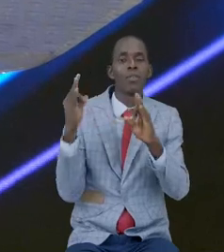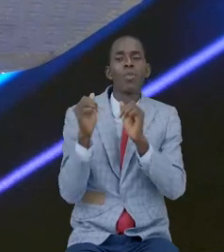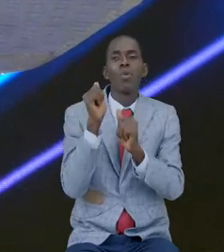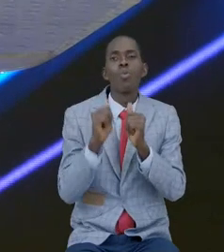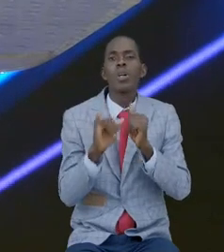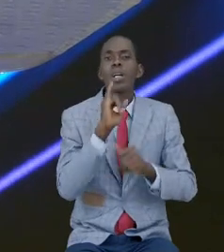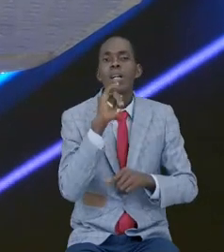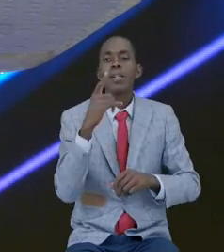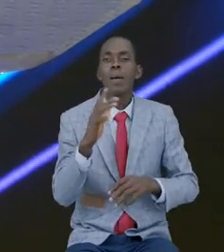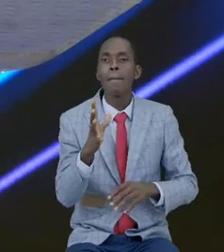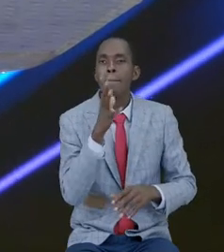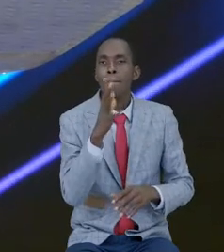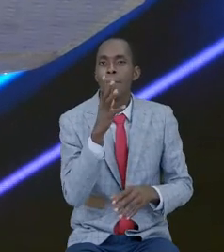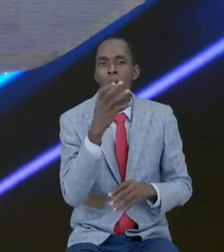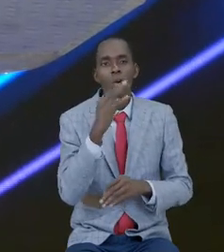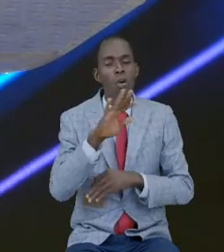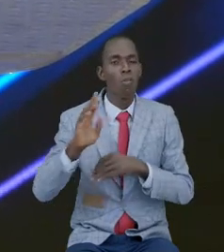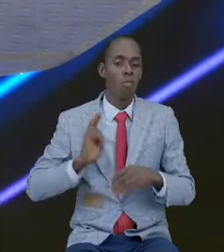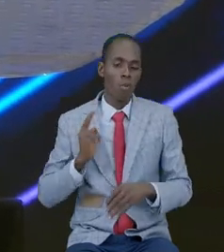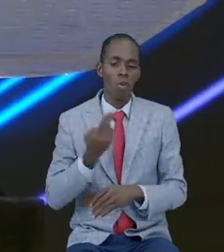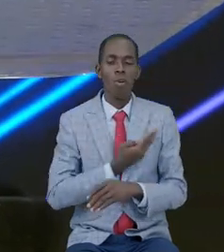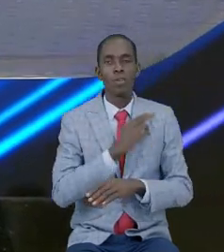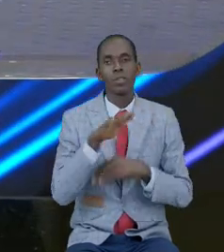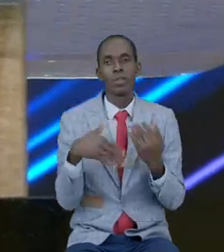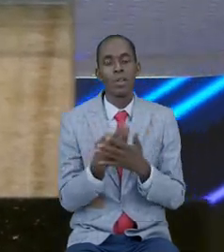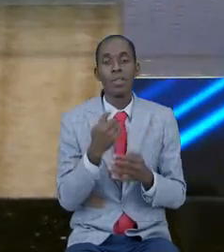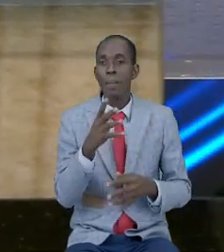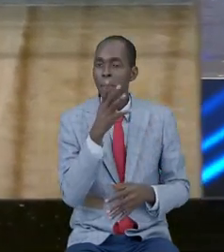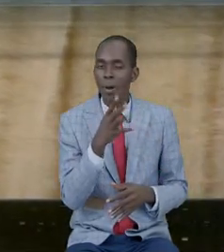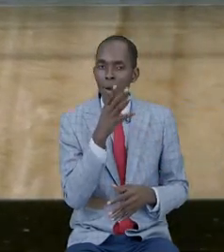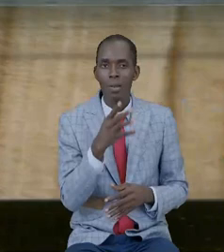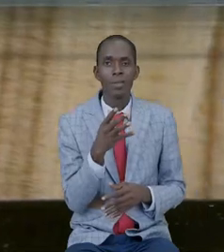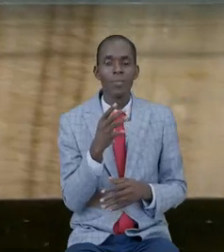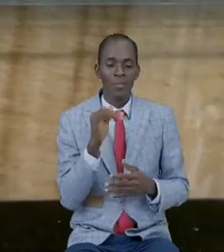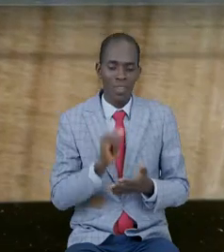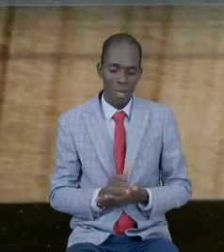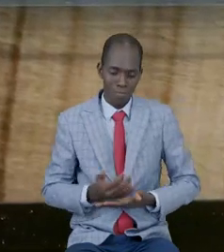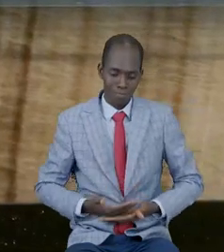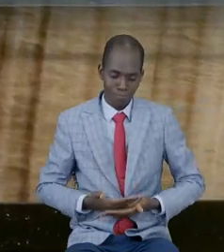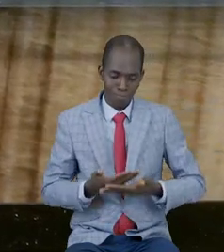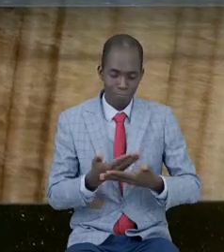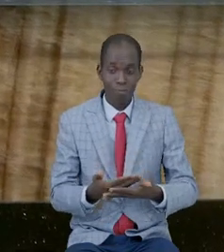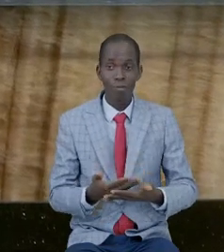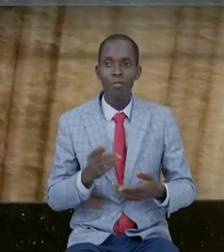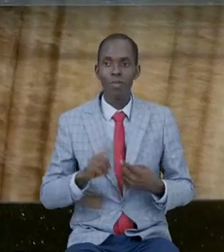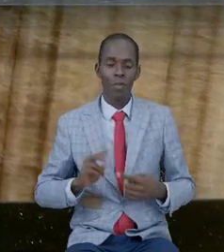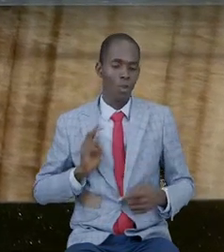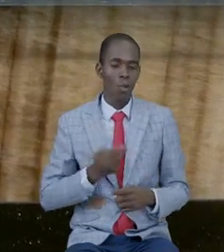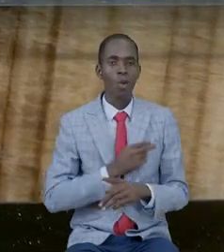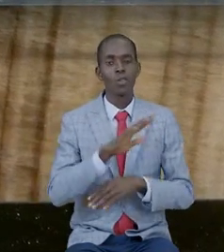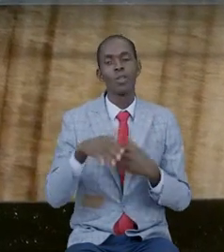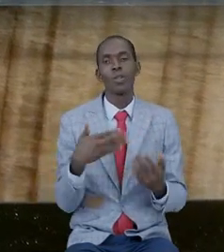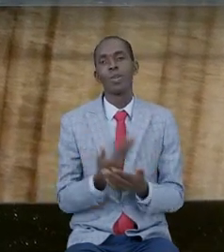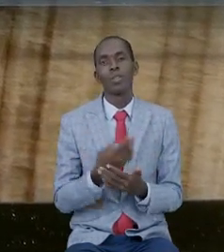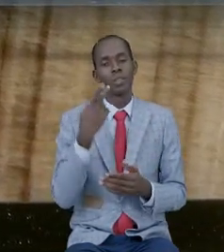mother of us all the mother that give birth to us all in